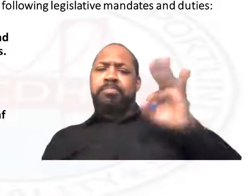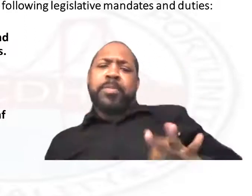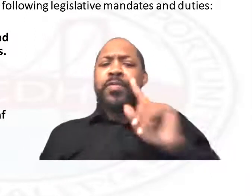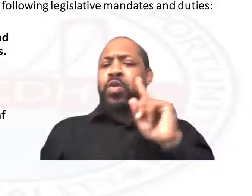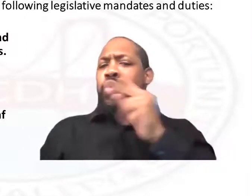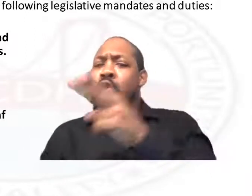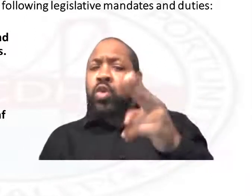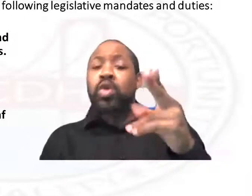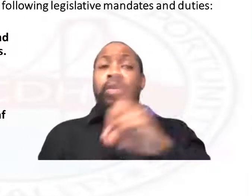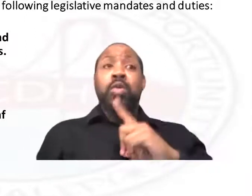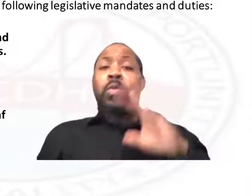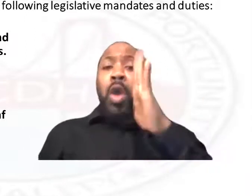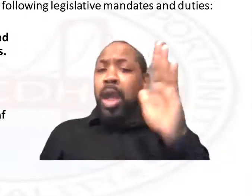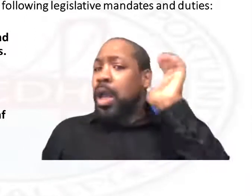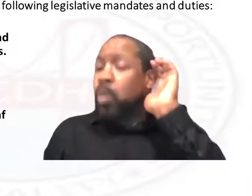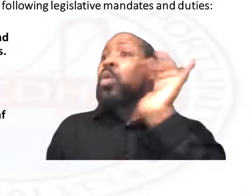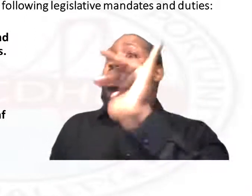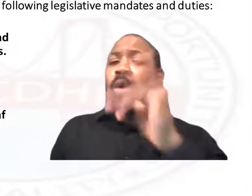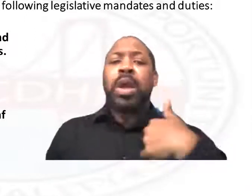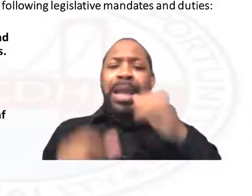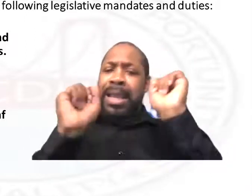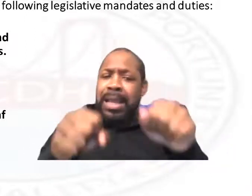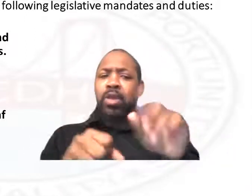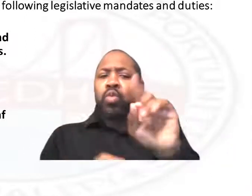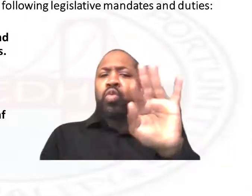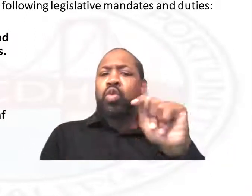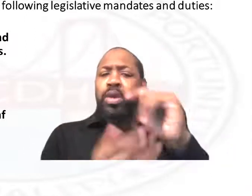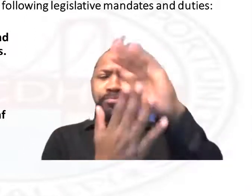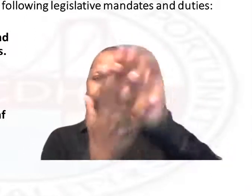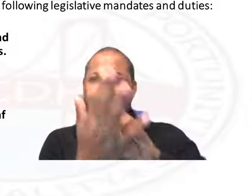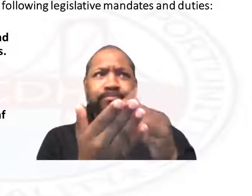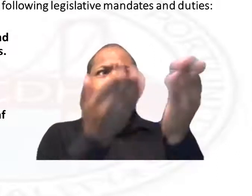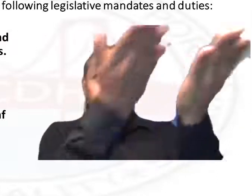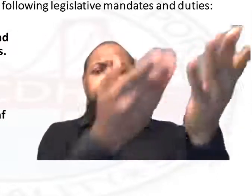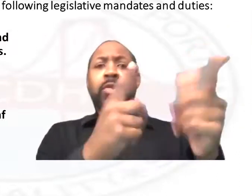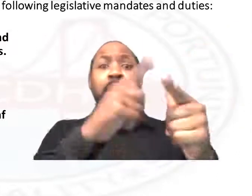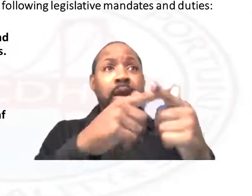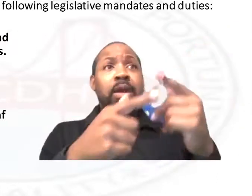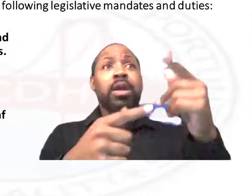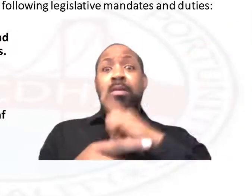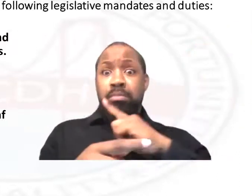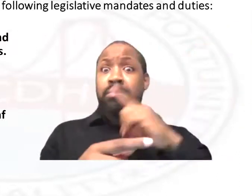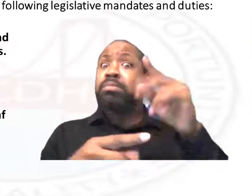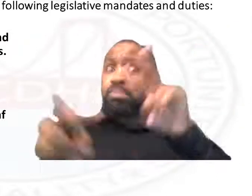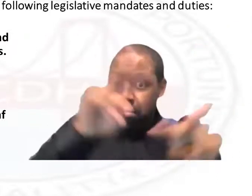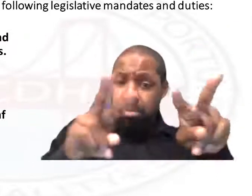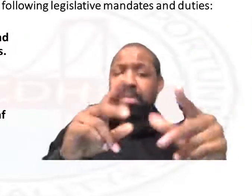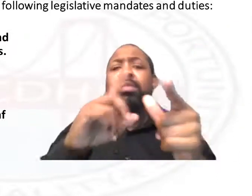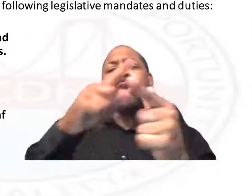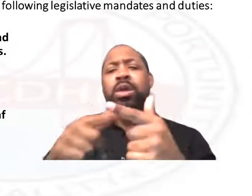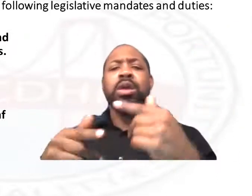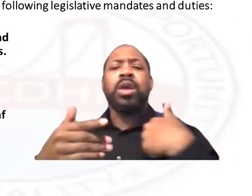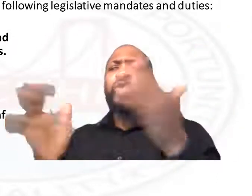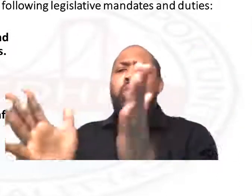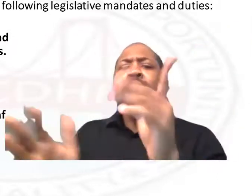or changed or adjusted that would benefit the deaf and hard of hearing community. We want to be a part of that, make sure we are listening